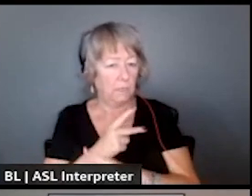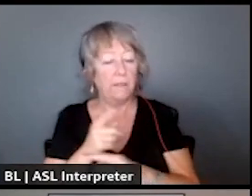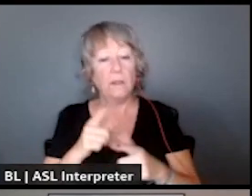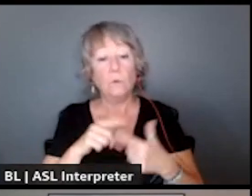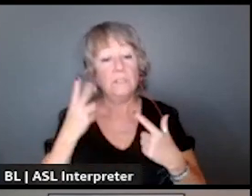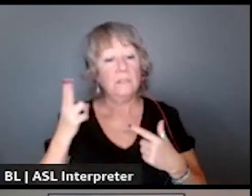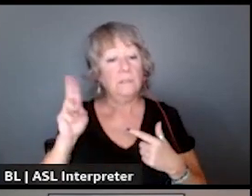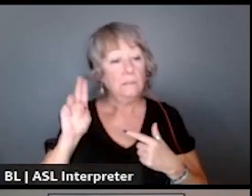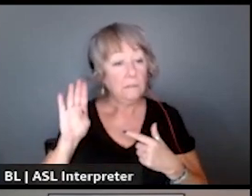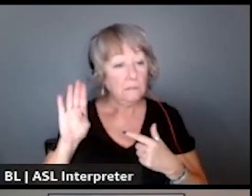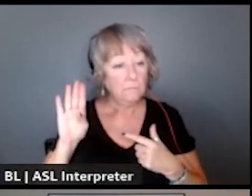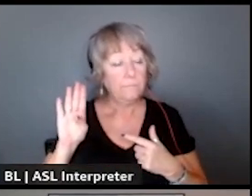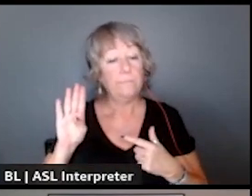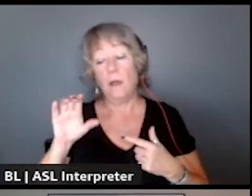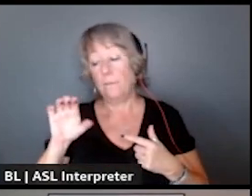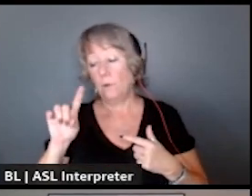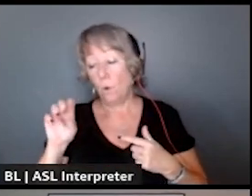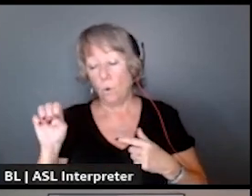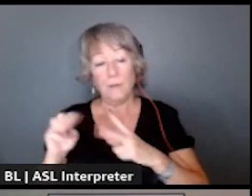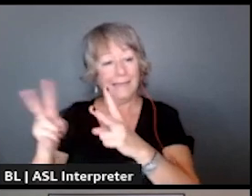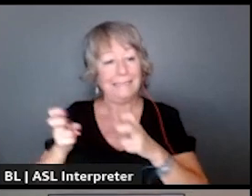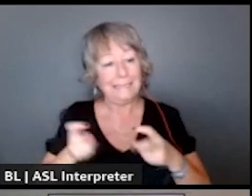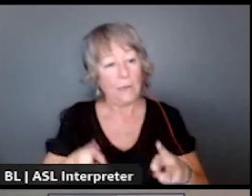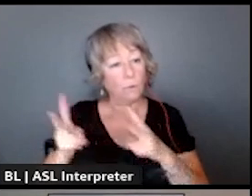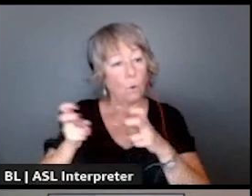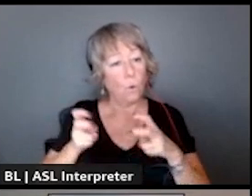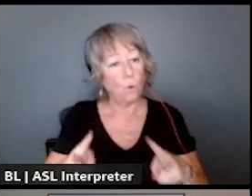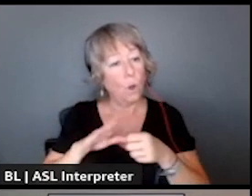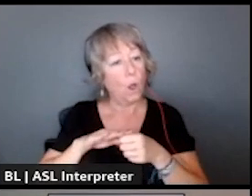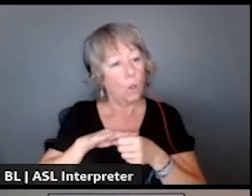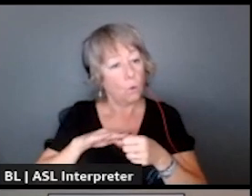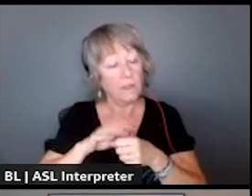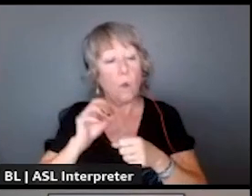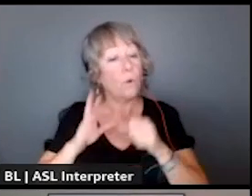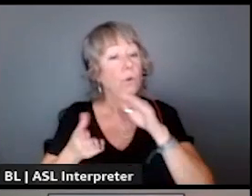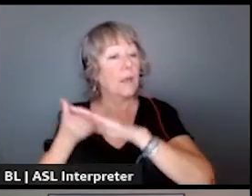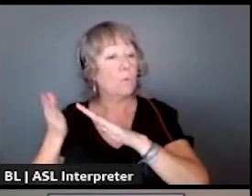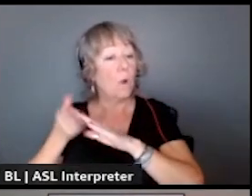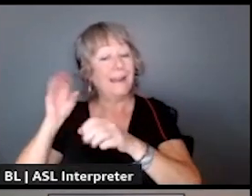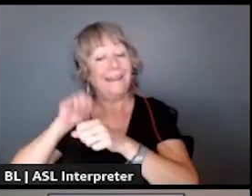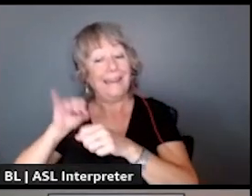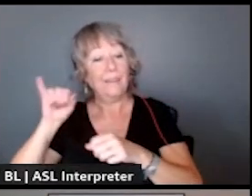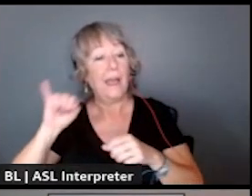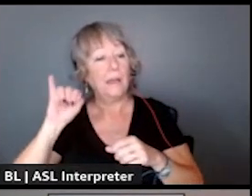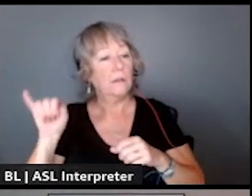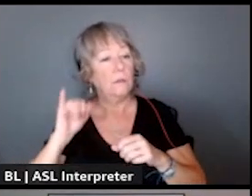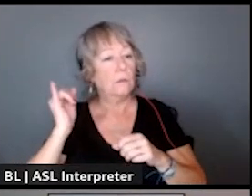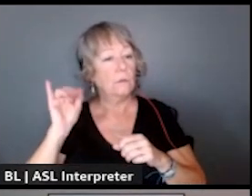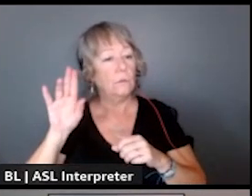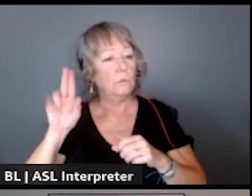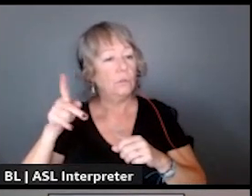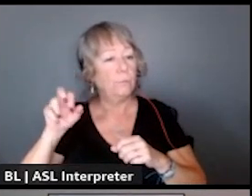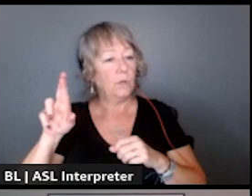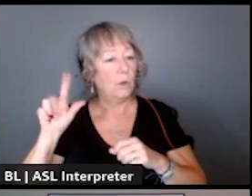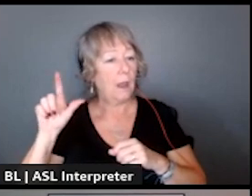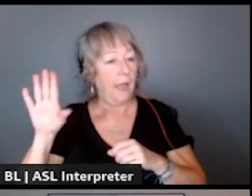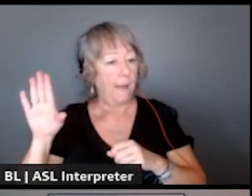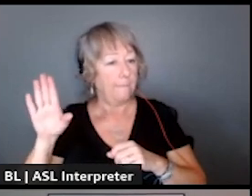well. And then there's various quantum frameworks out there. So essentially Python based SDKs,